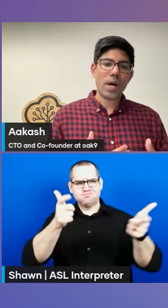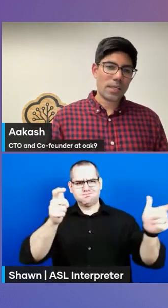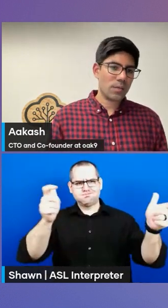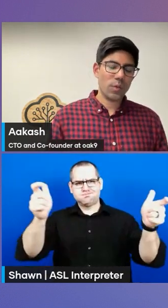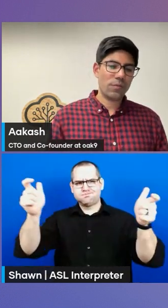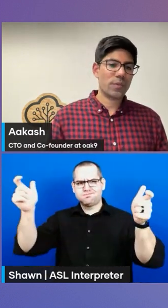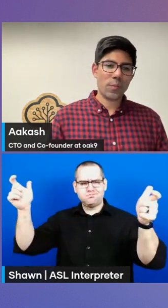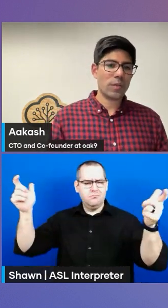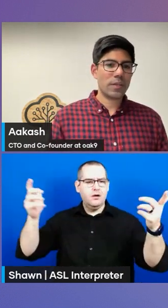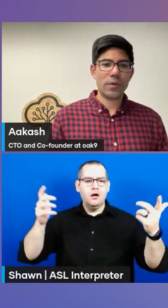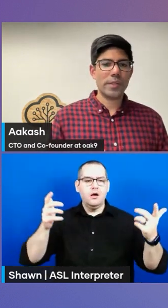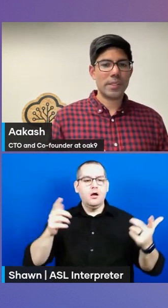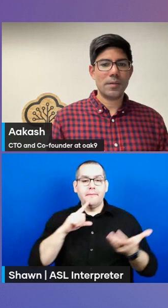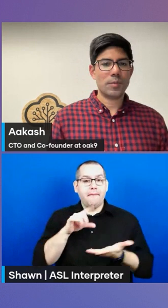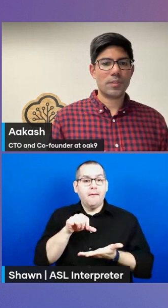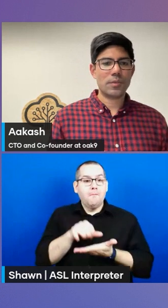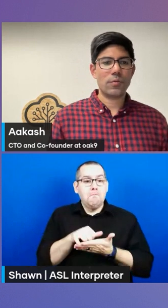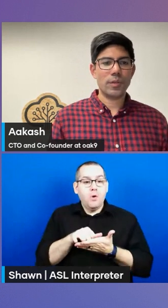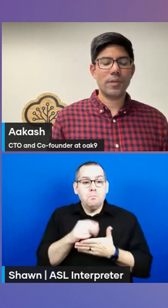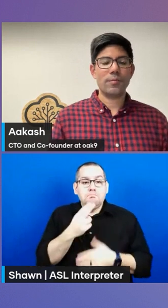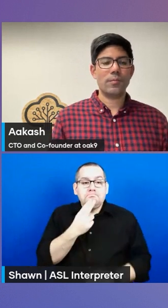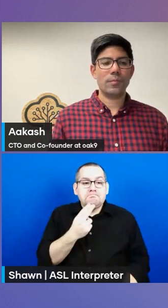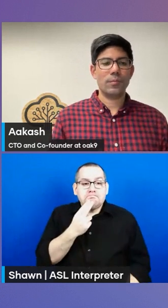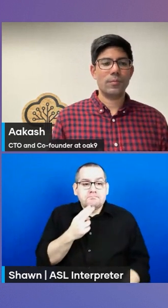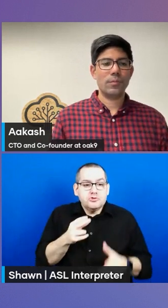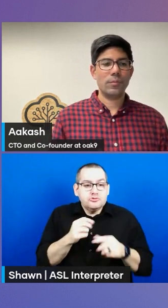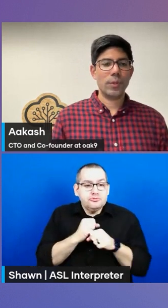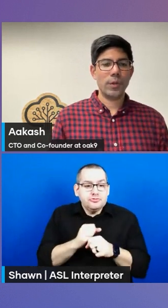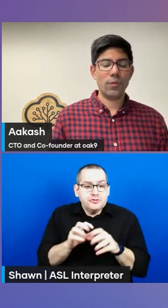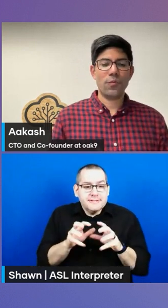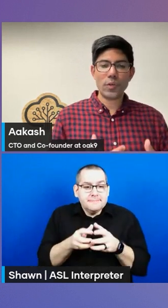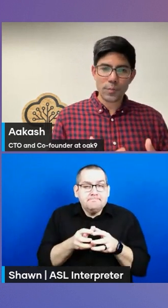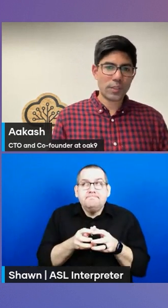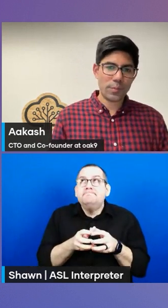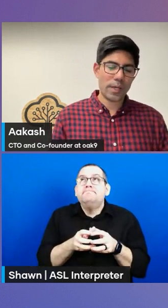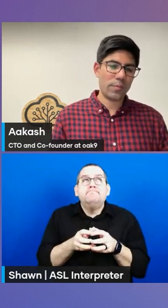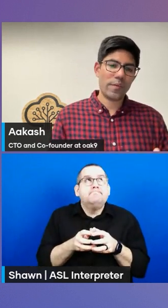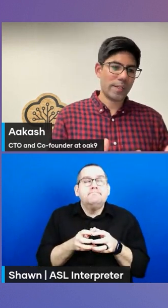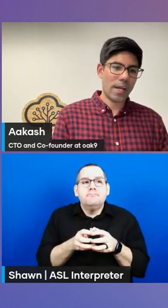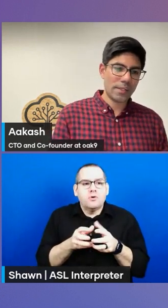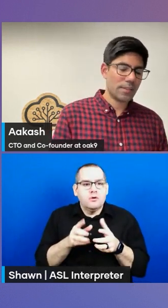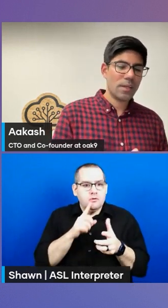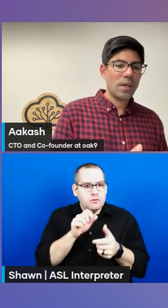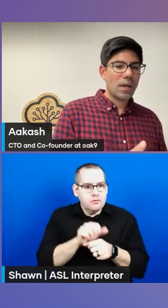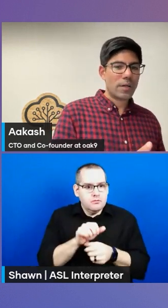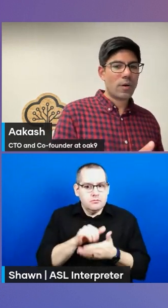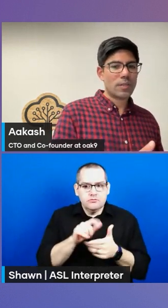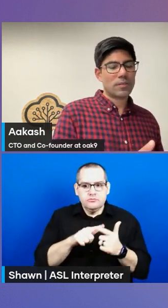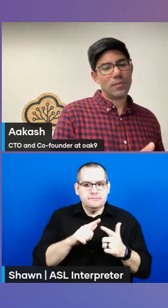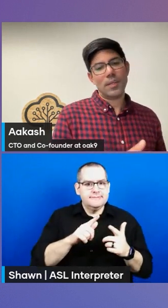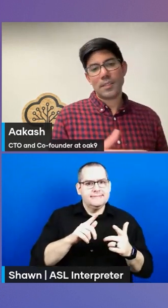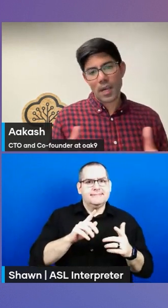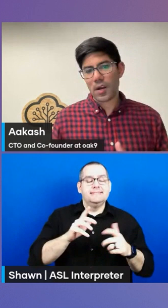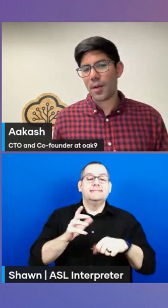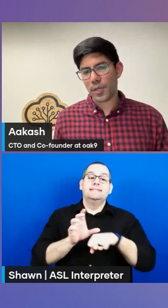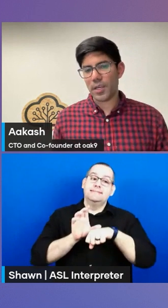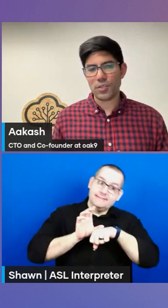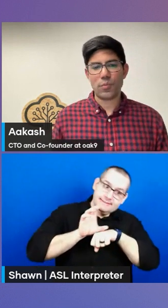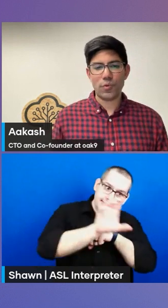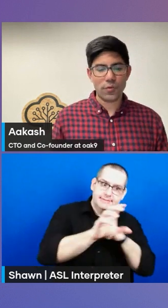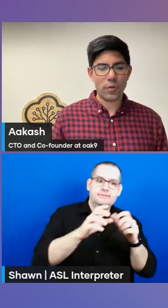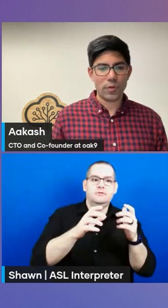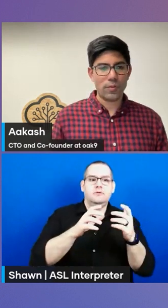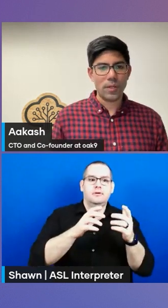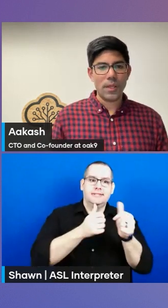is impossible for small security teams to really, force multiply and provide guidance across the entire